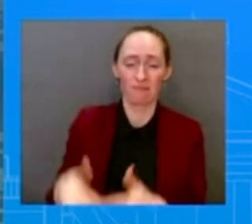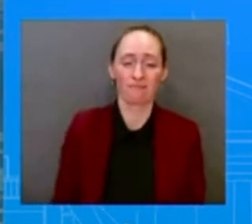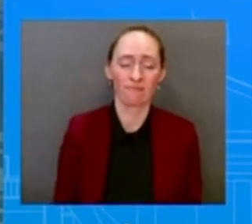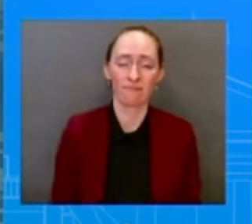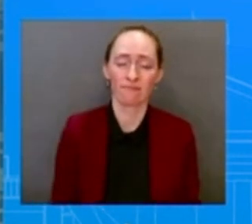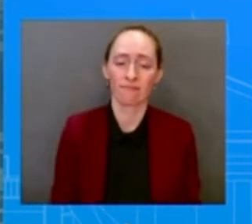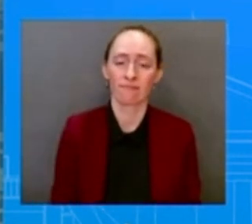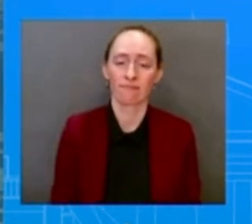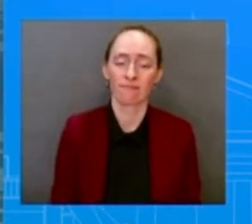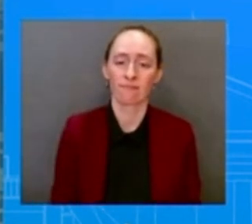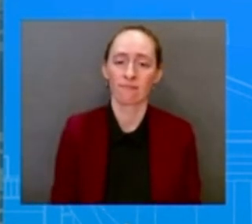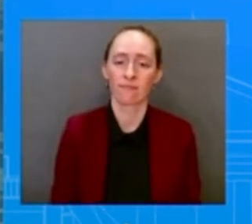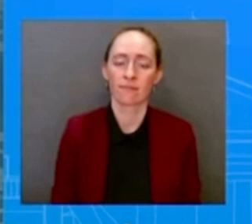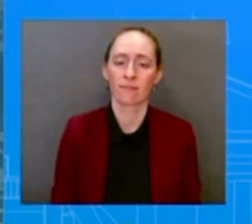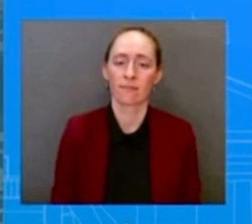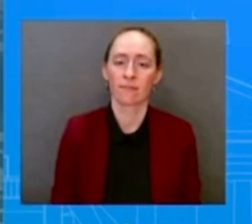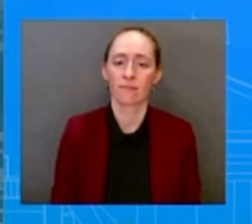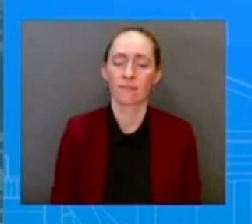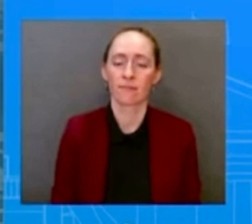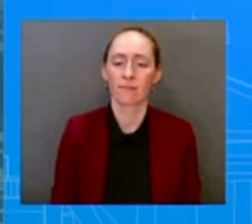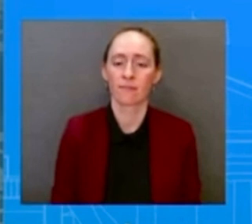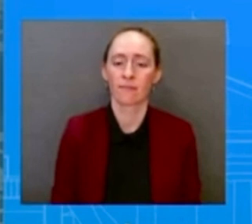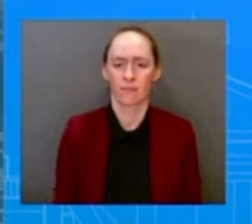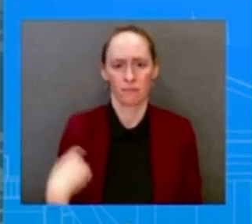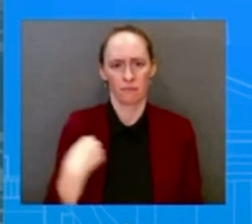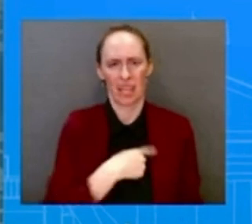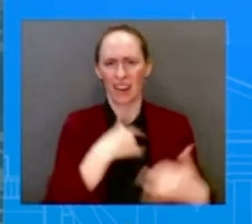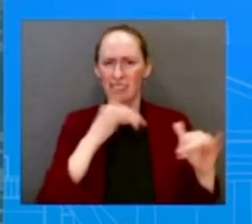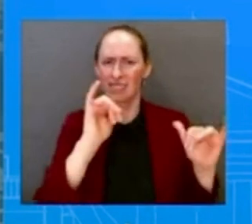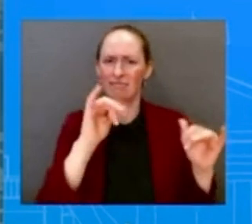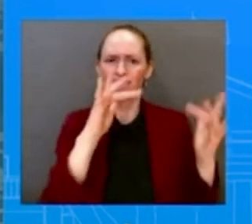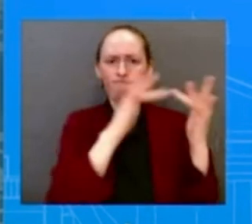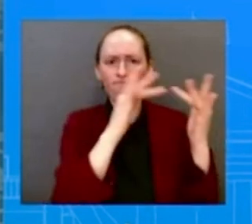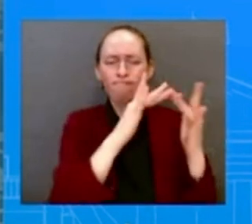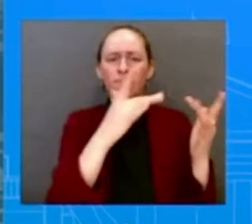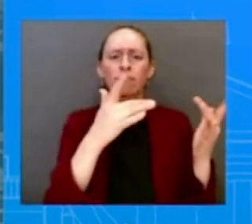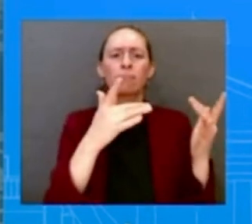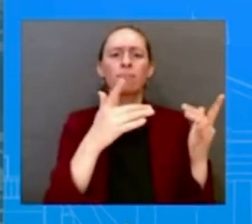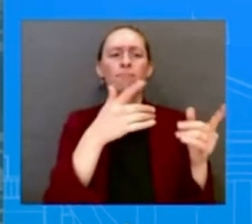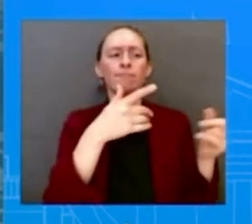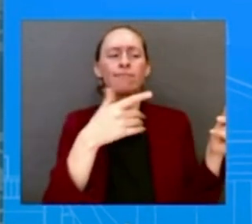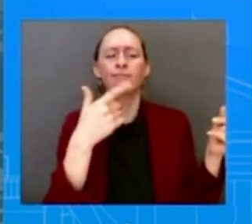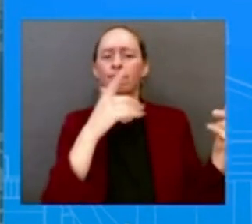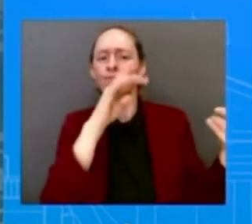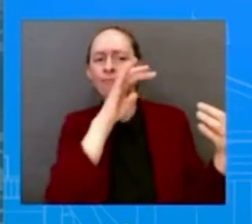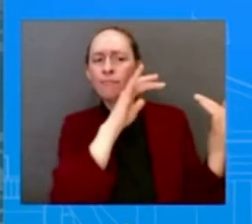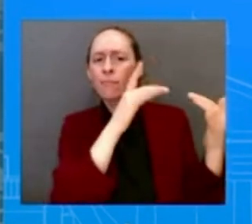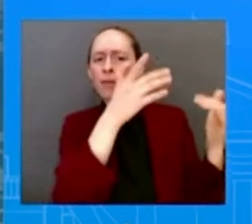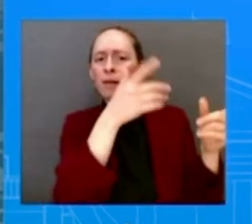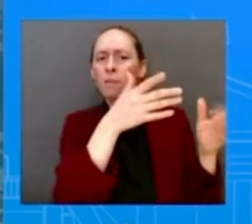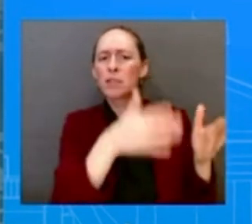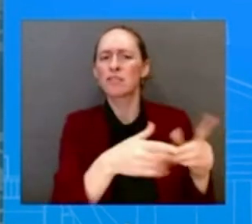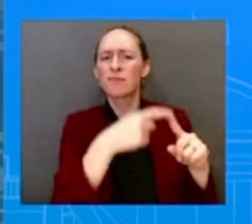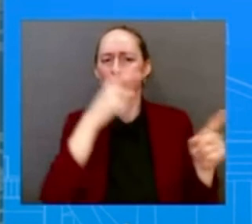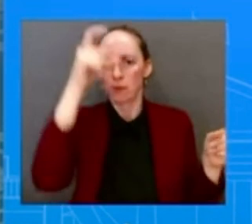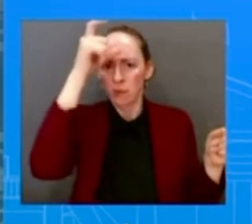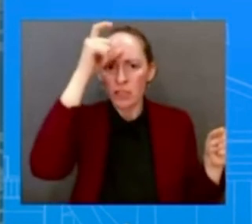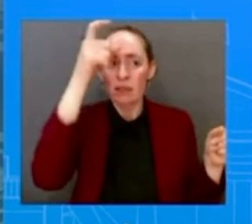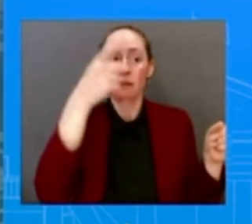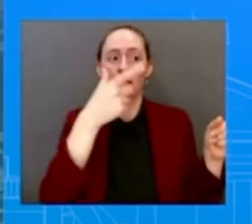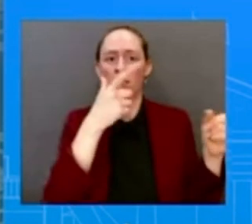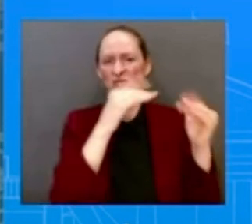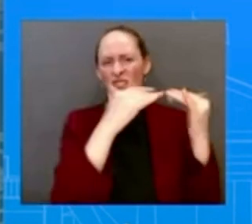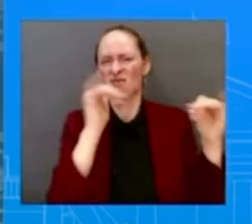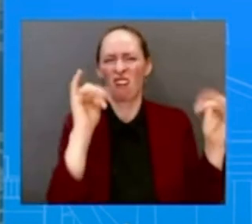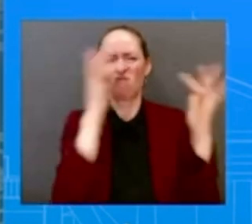We remain in close contact with our Turkish allies at every level of government, including, of course, a phone call between President Biden and